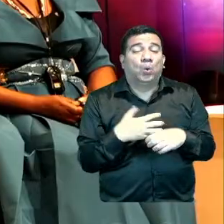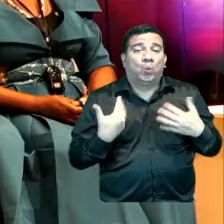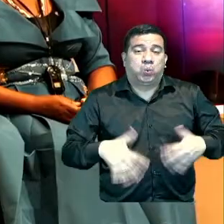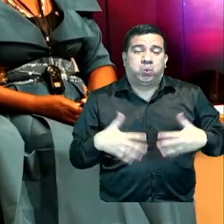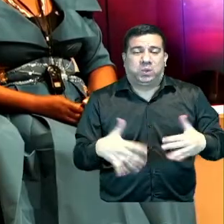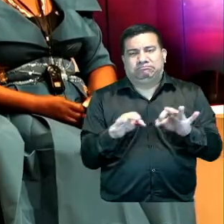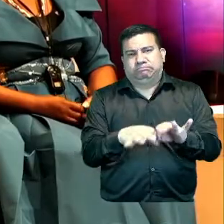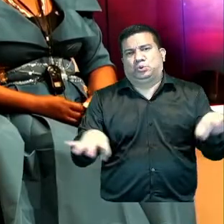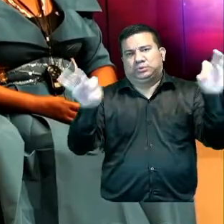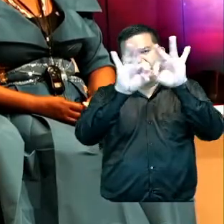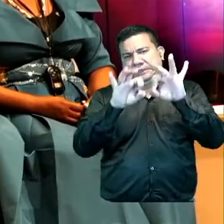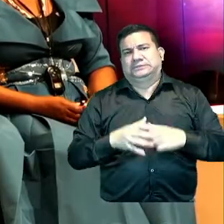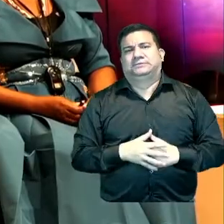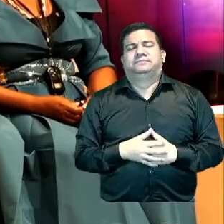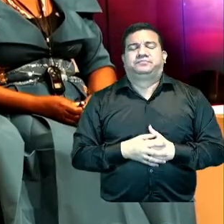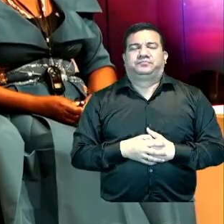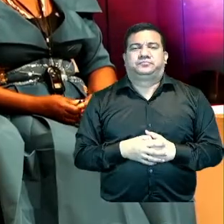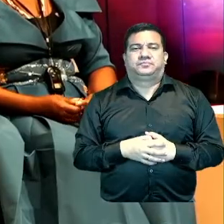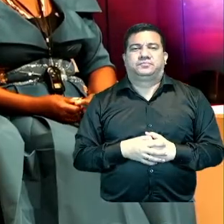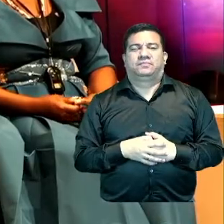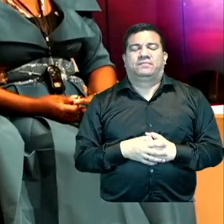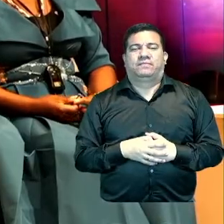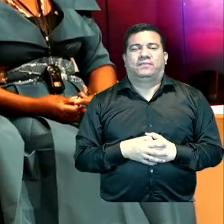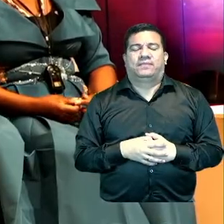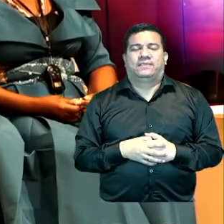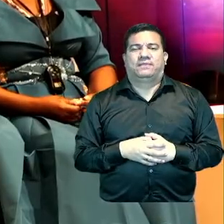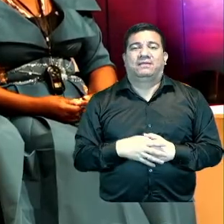And this is something very important.